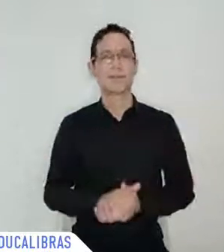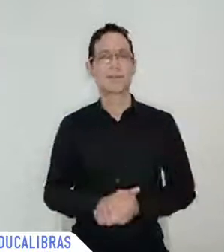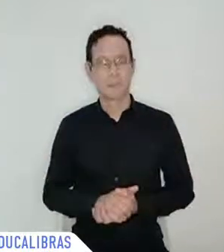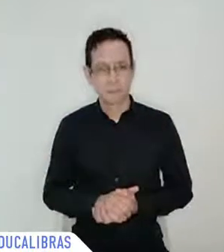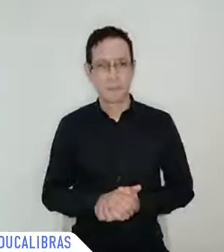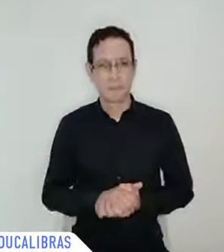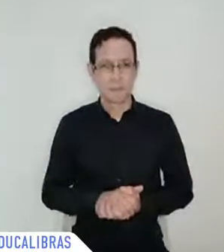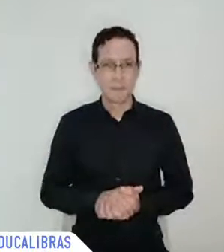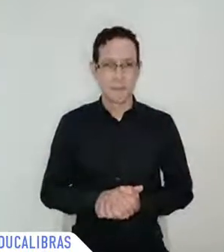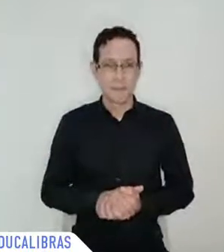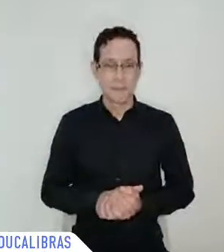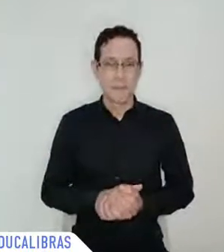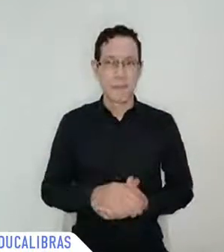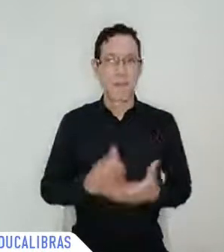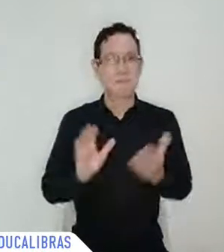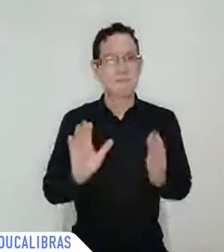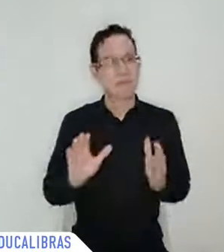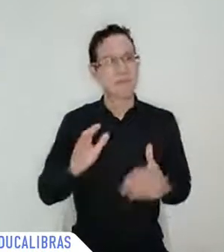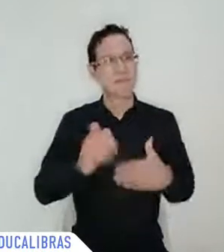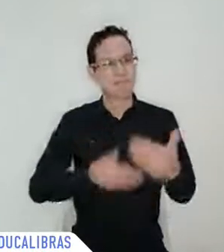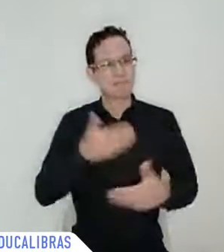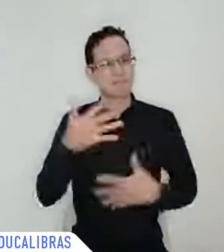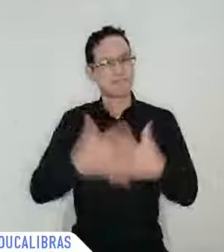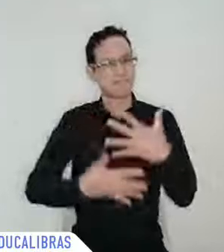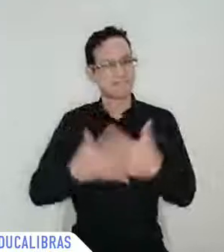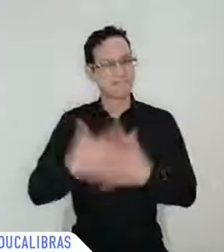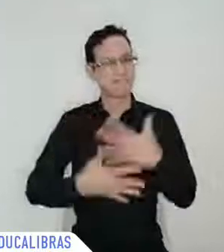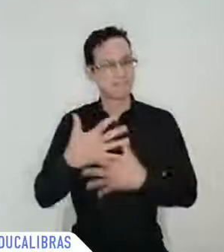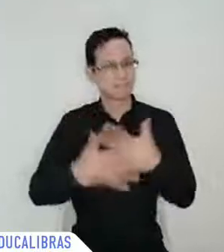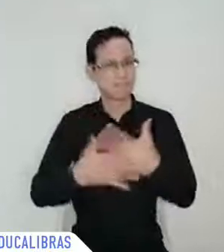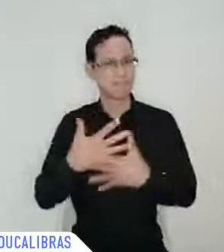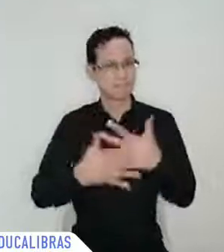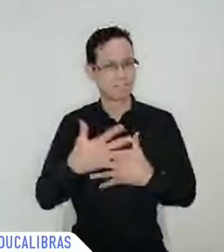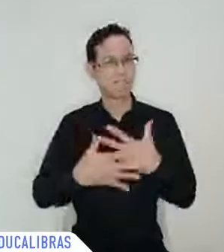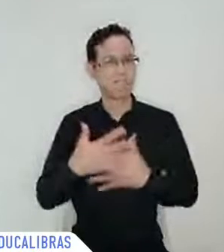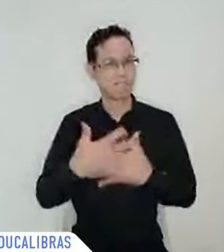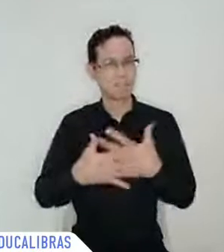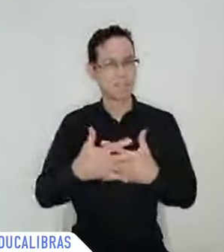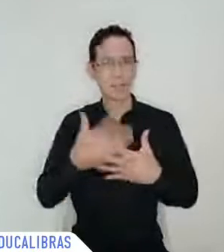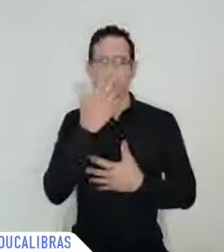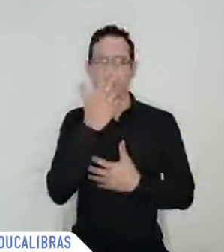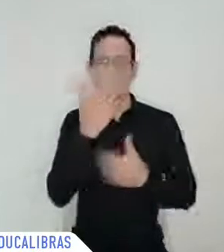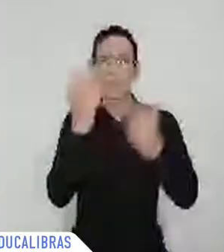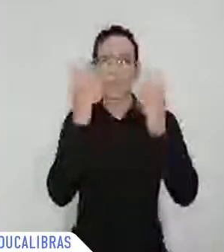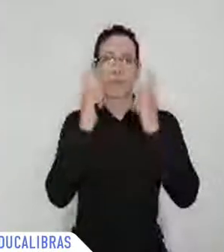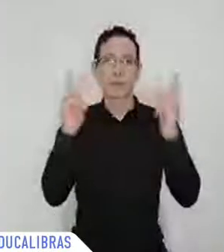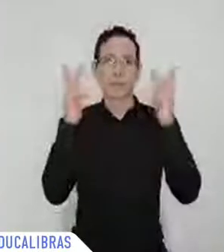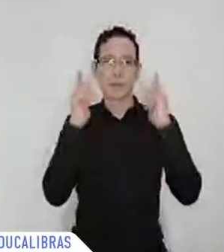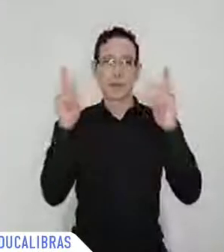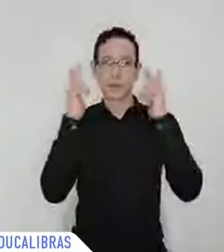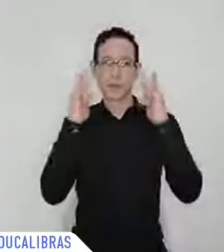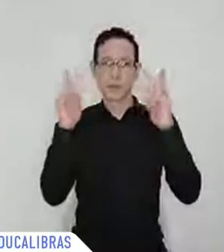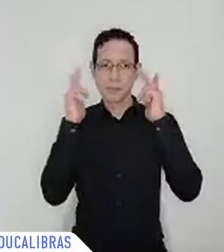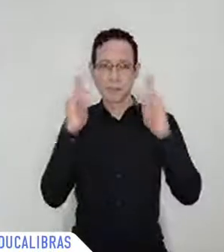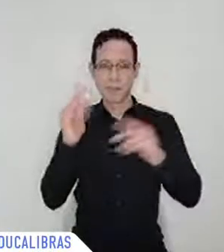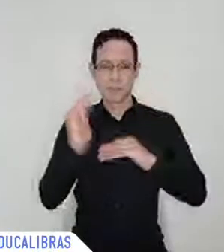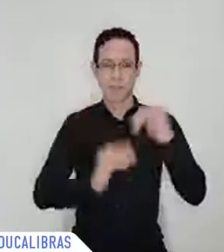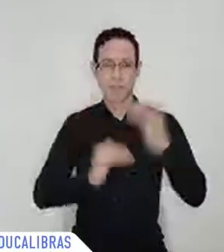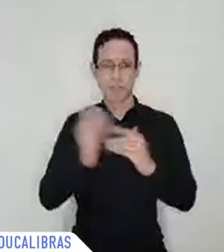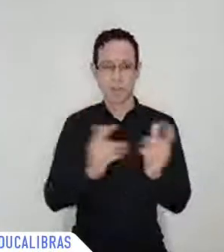of the population, but which end up in some way